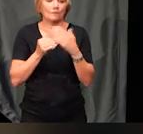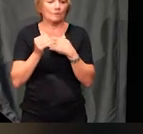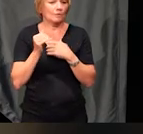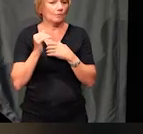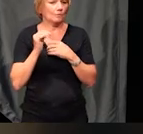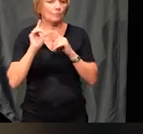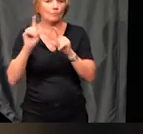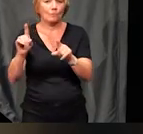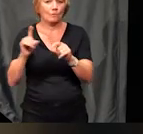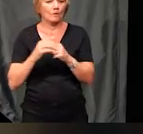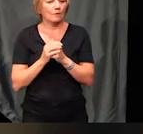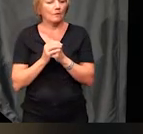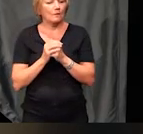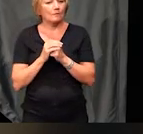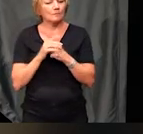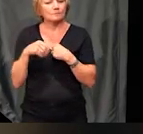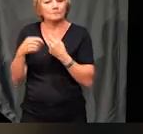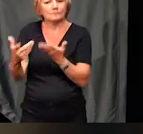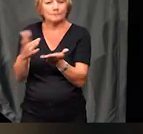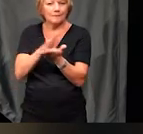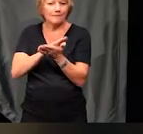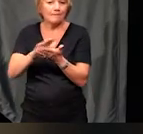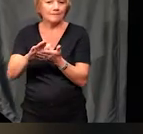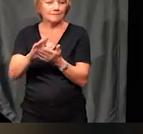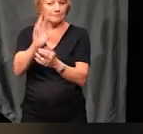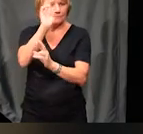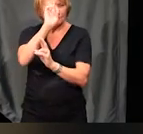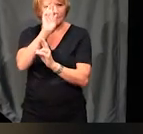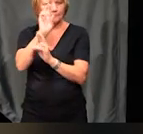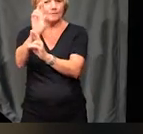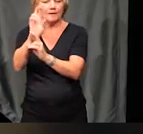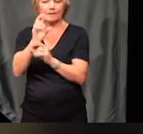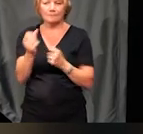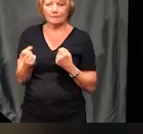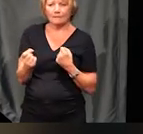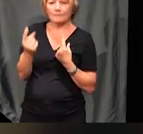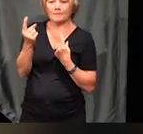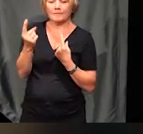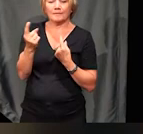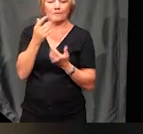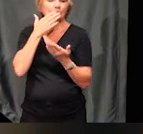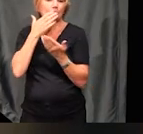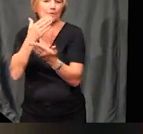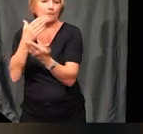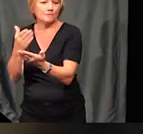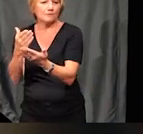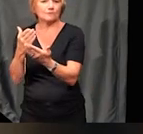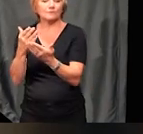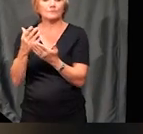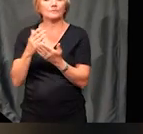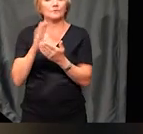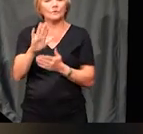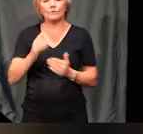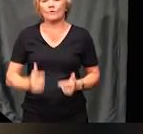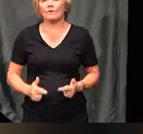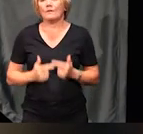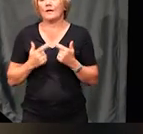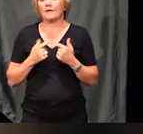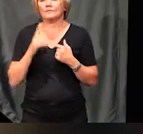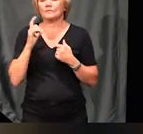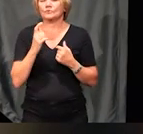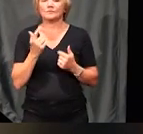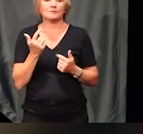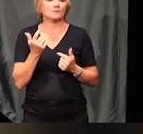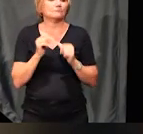embrace kindness, respect, empathy, and gratitude. Live your life in such a wise way that even